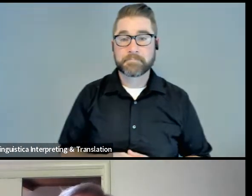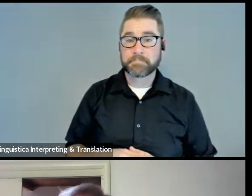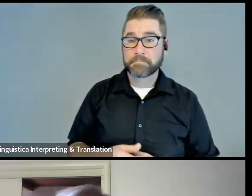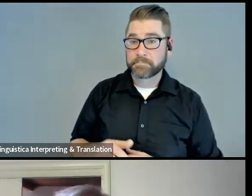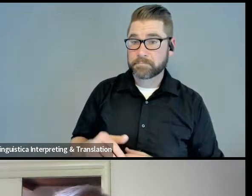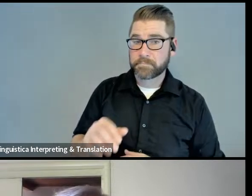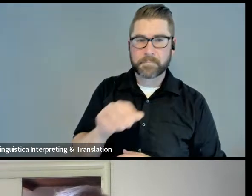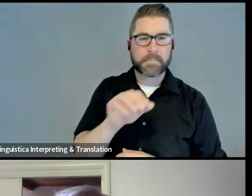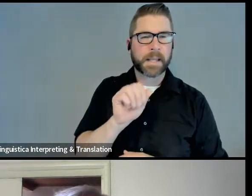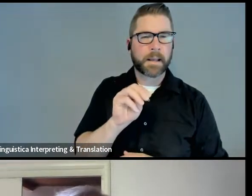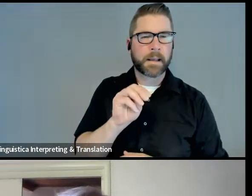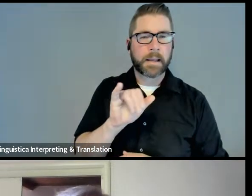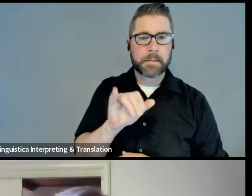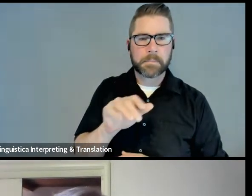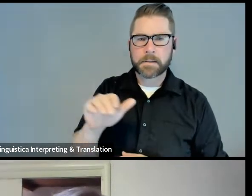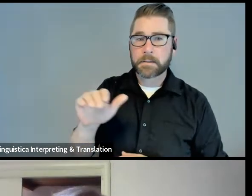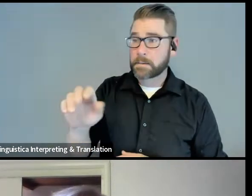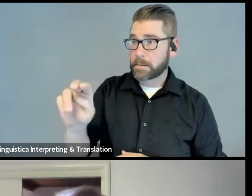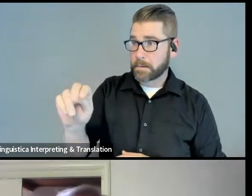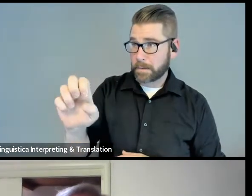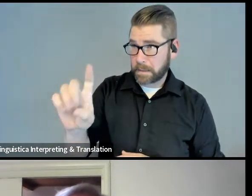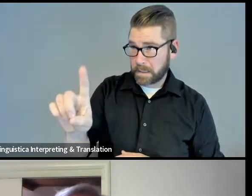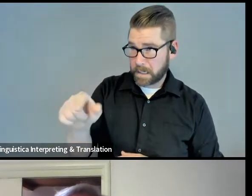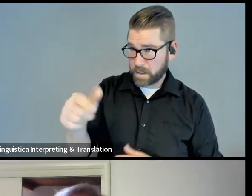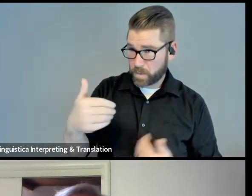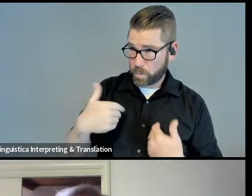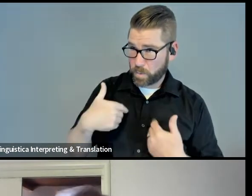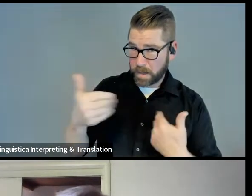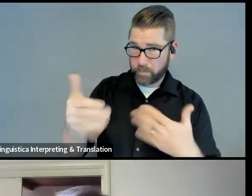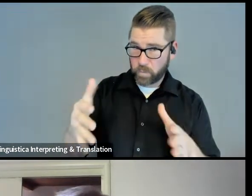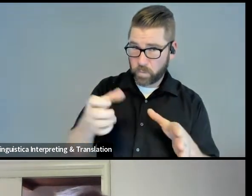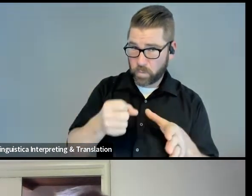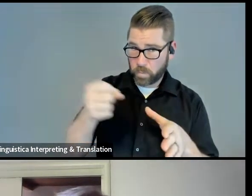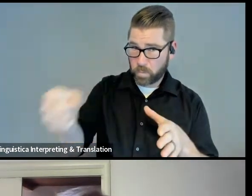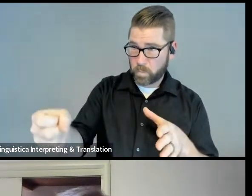I'm still seeing you, Ned.